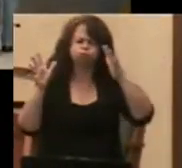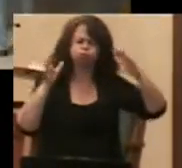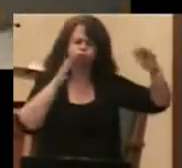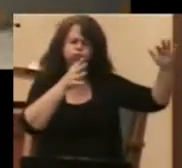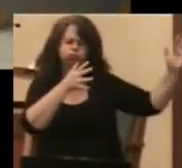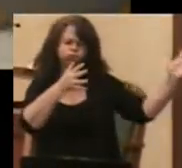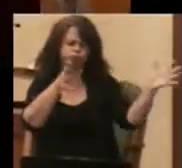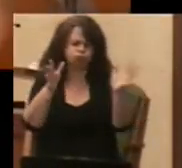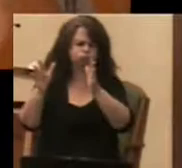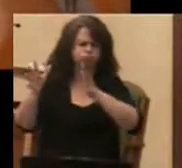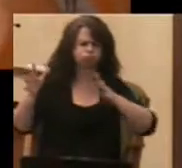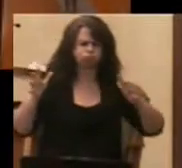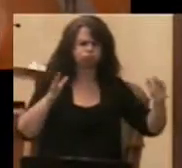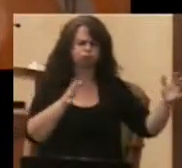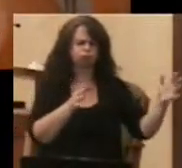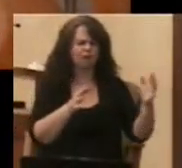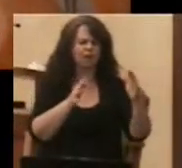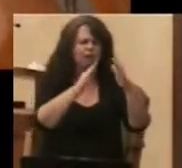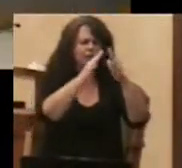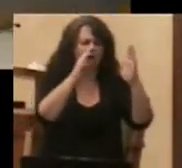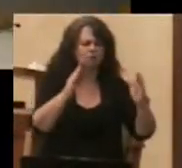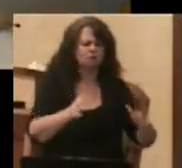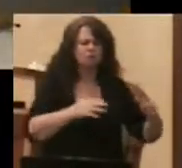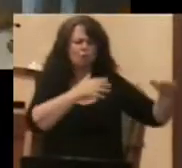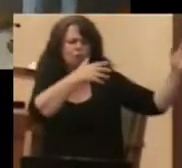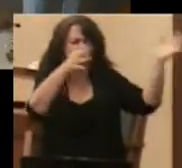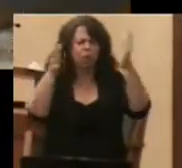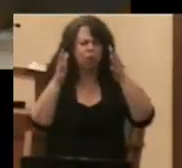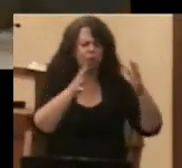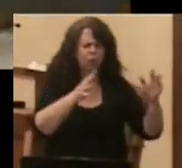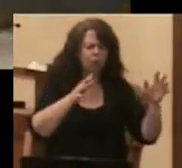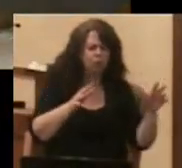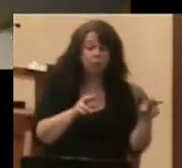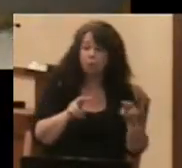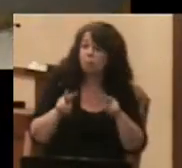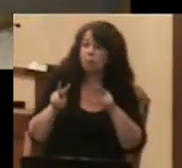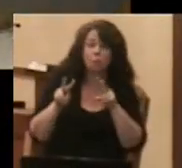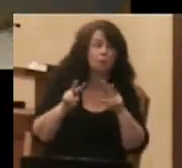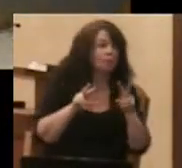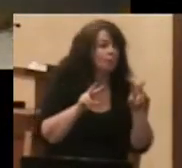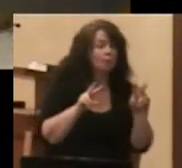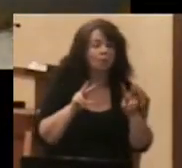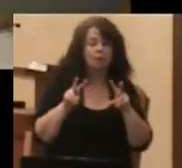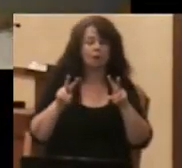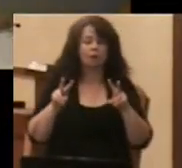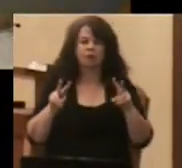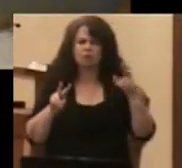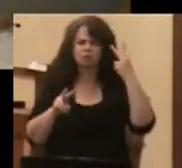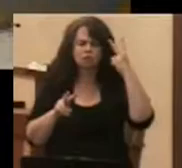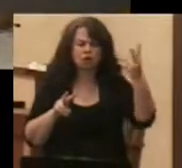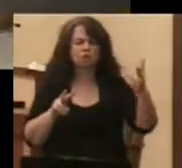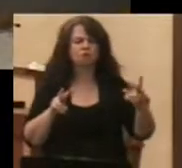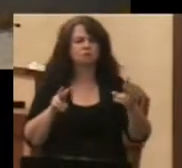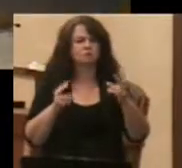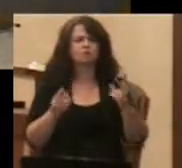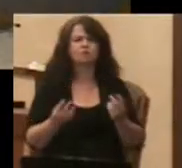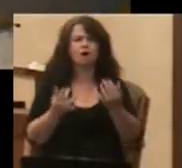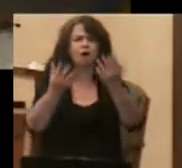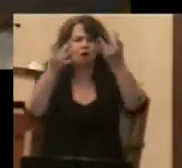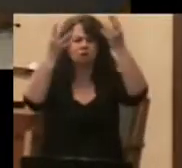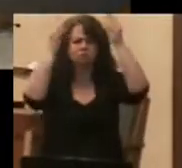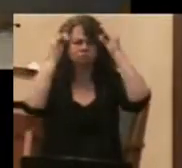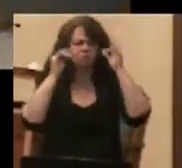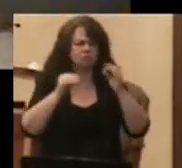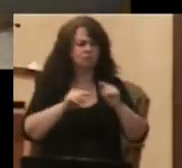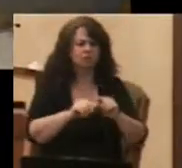the house. They looked around and saw what looked like tongues of fire dancing above each of them. They all began to